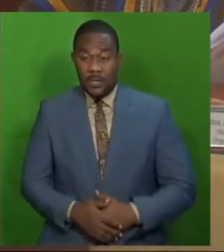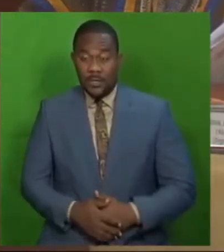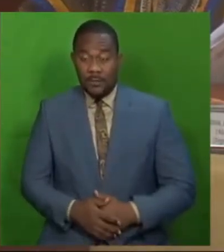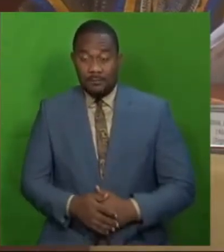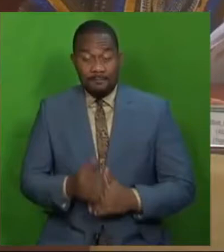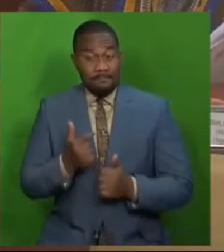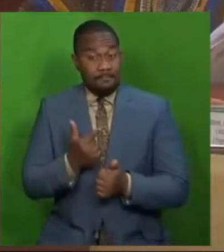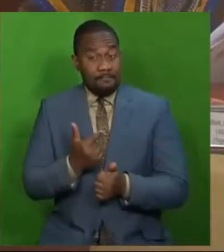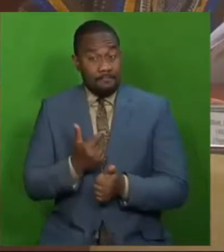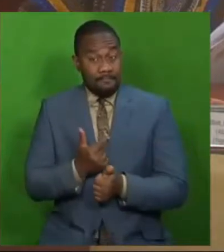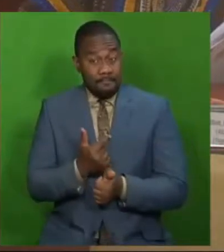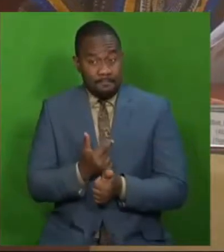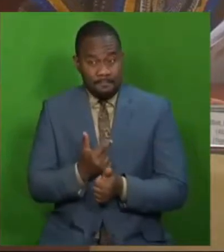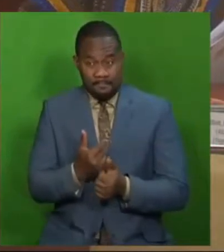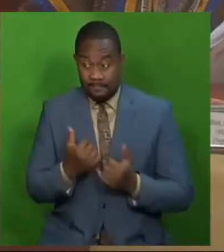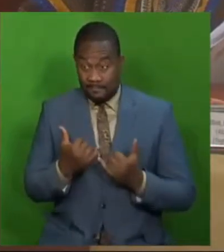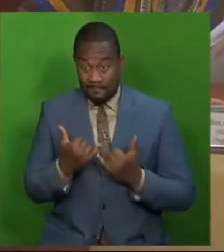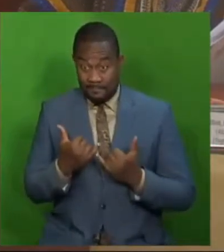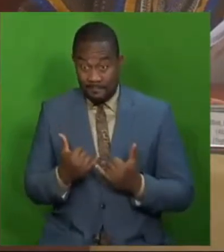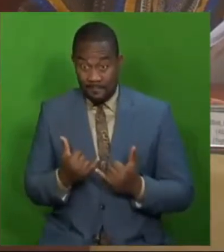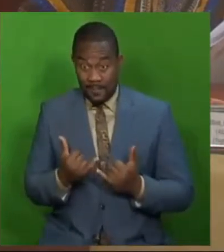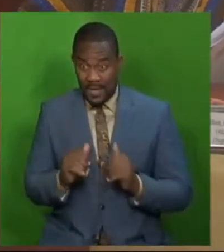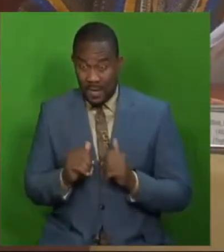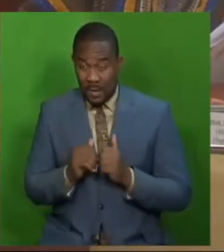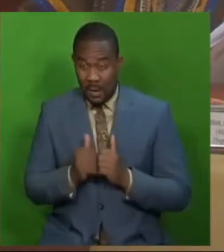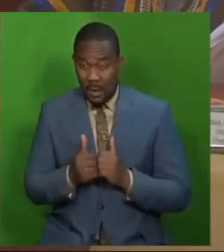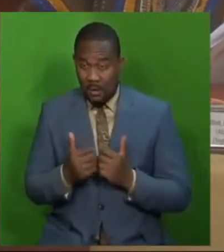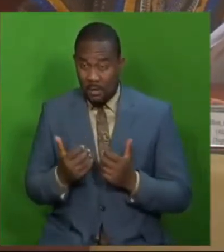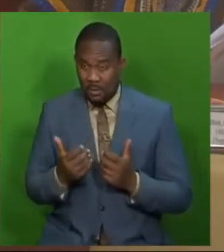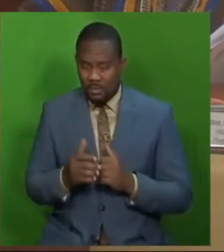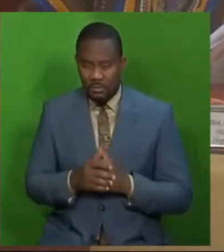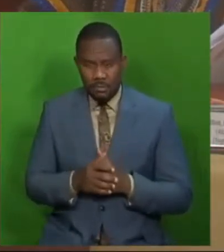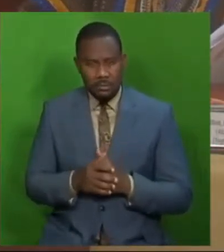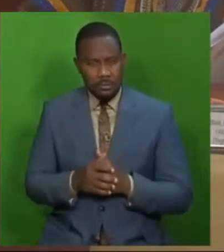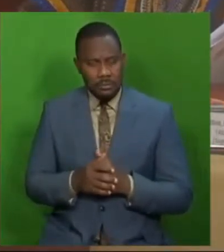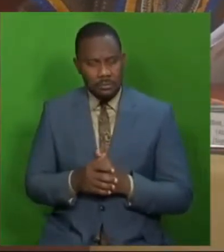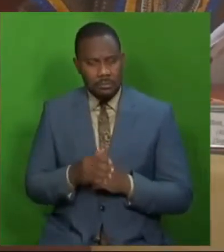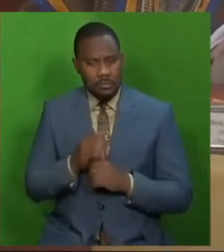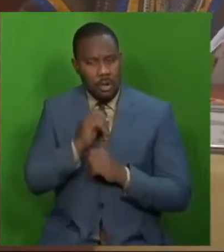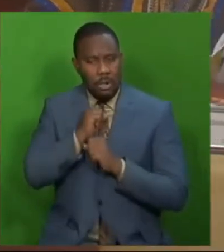that Ghana is in a state of comatose,